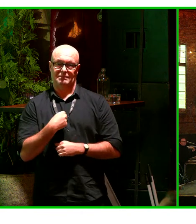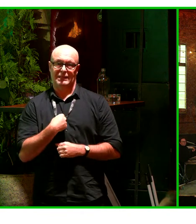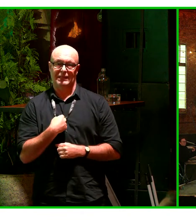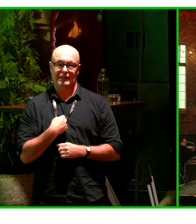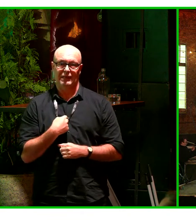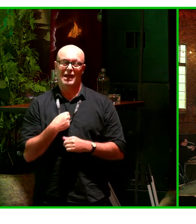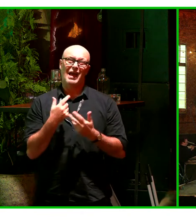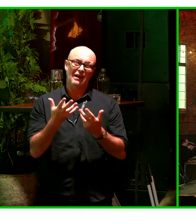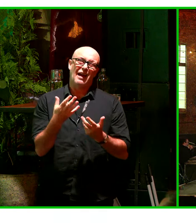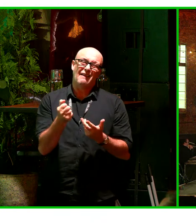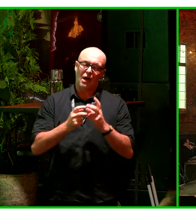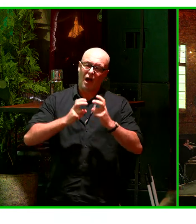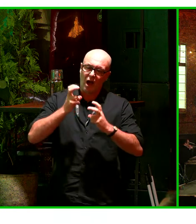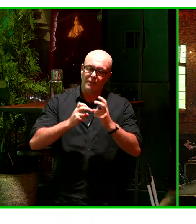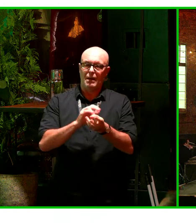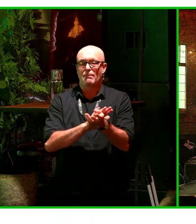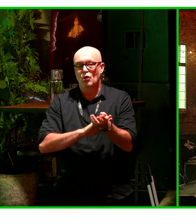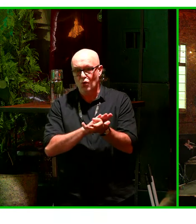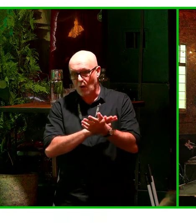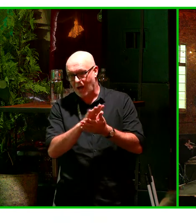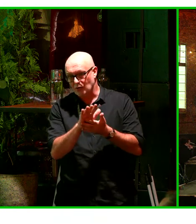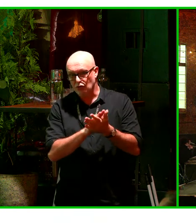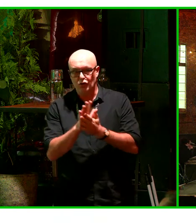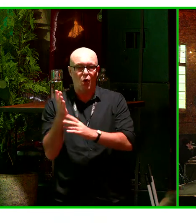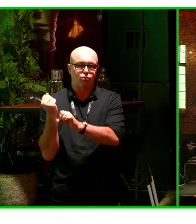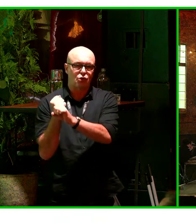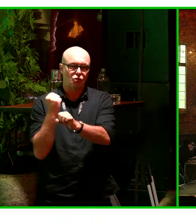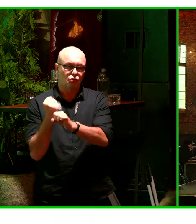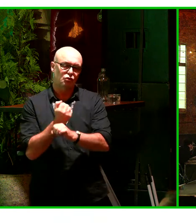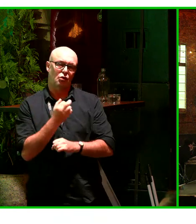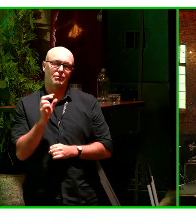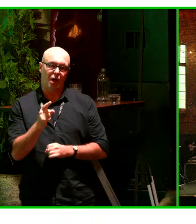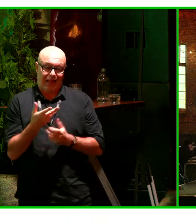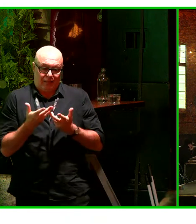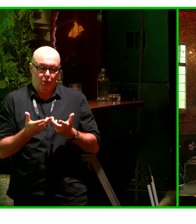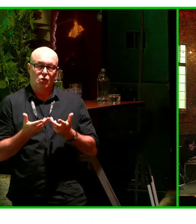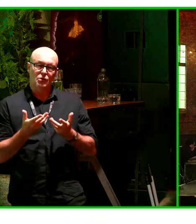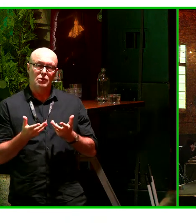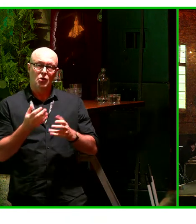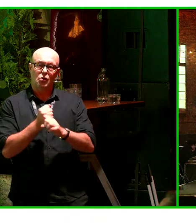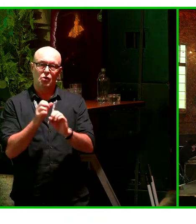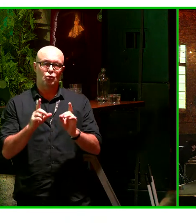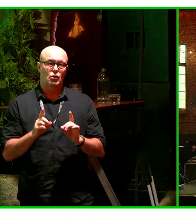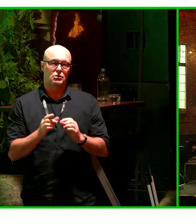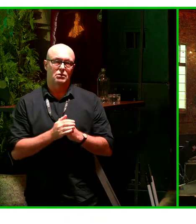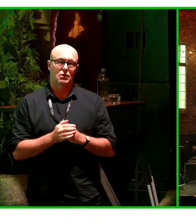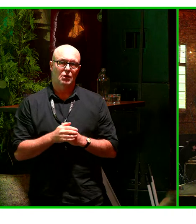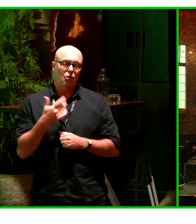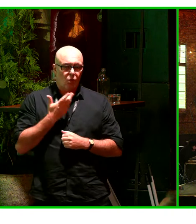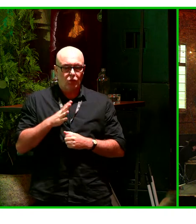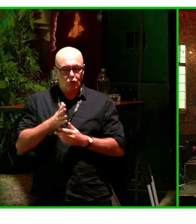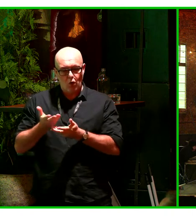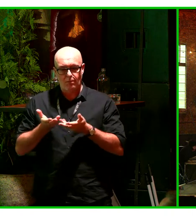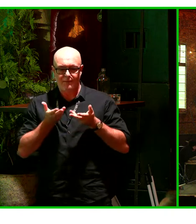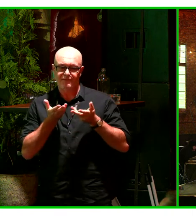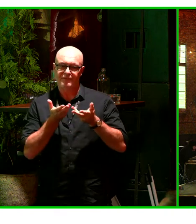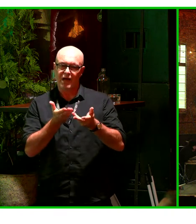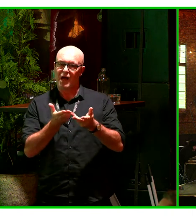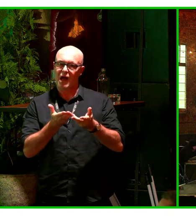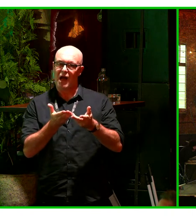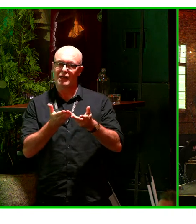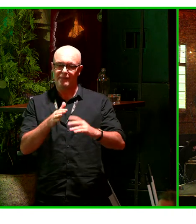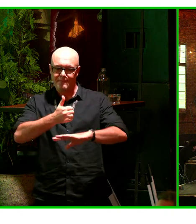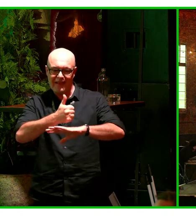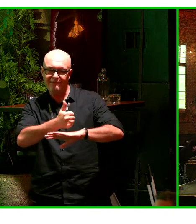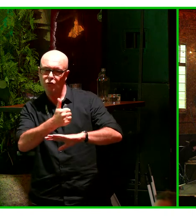about blue hydrogen and its production. But what we're doing now is to provide the